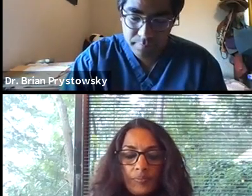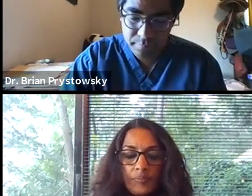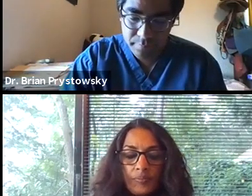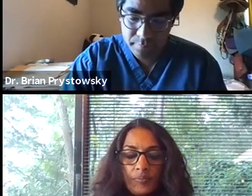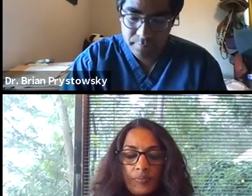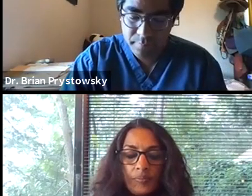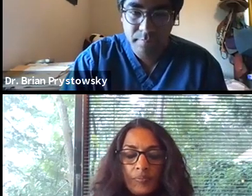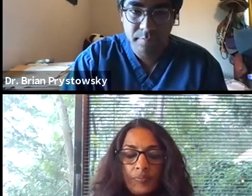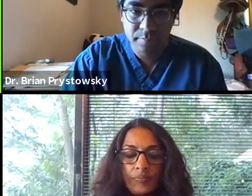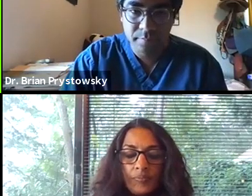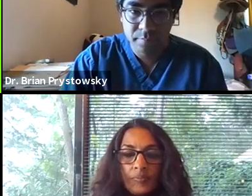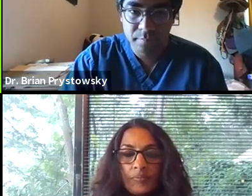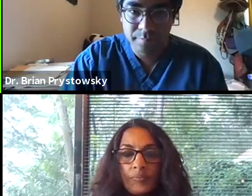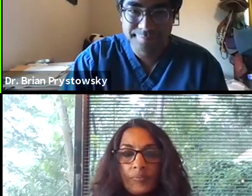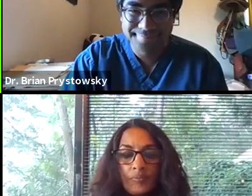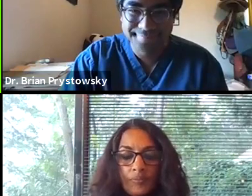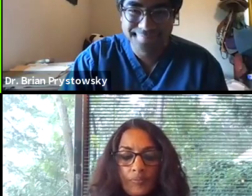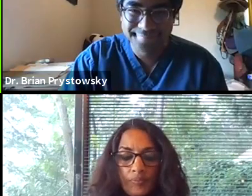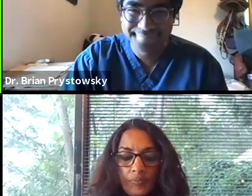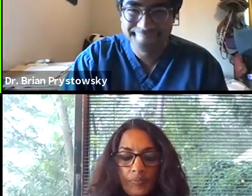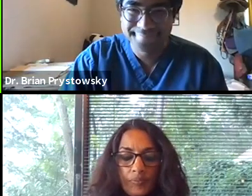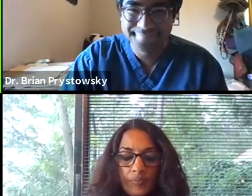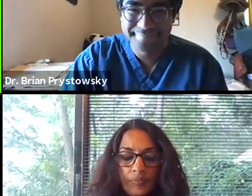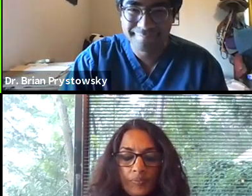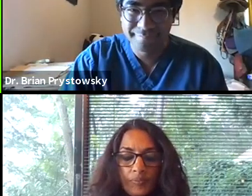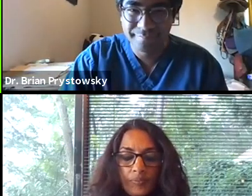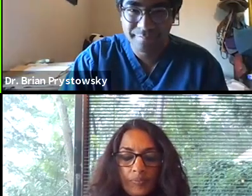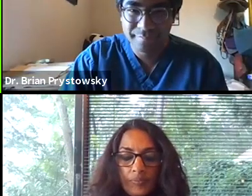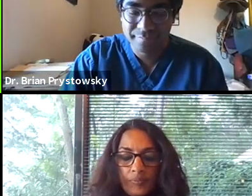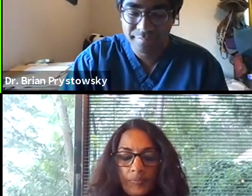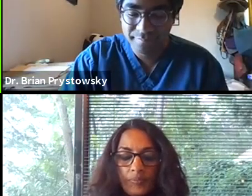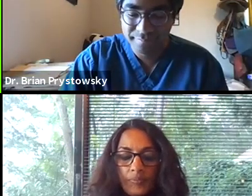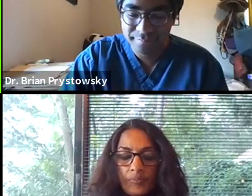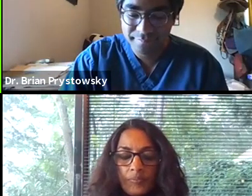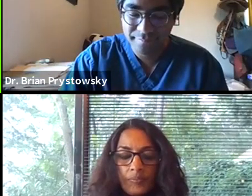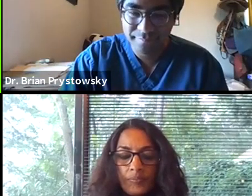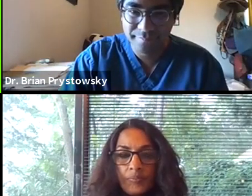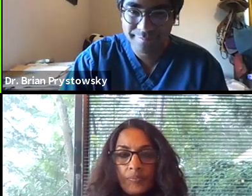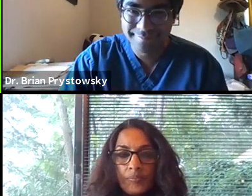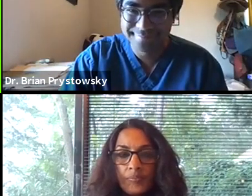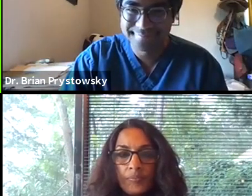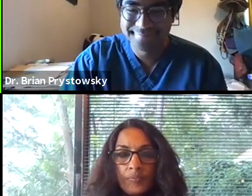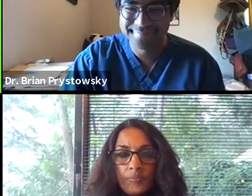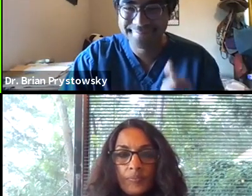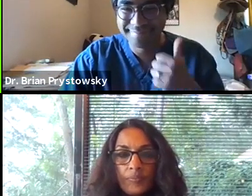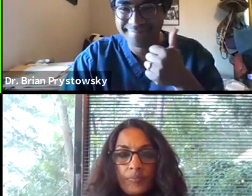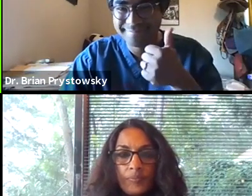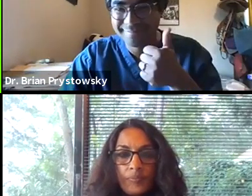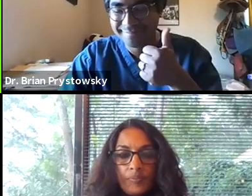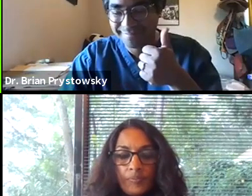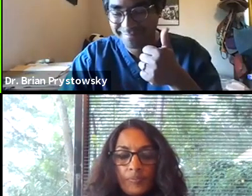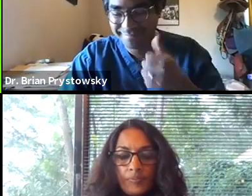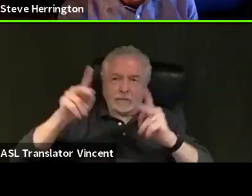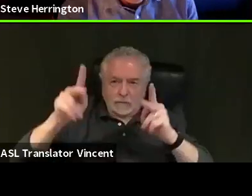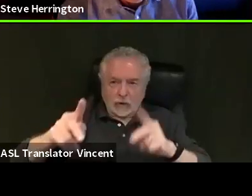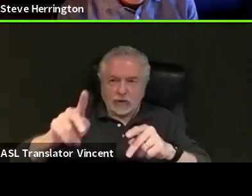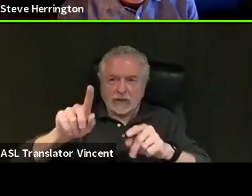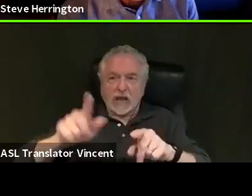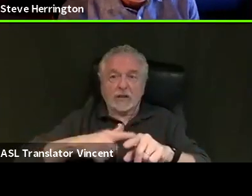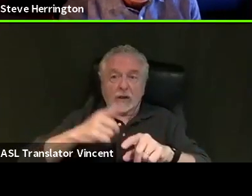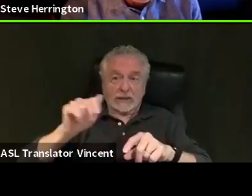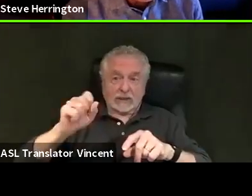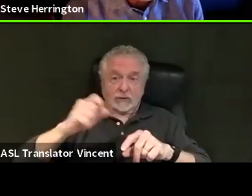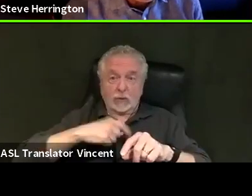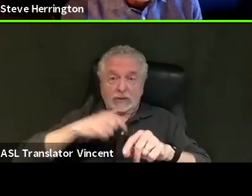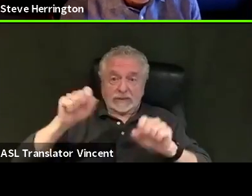that closely? No, what the situation is this: schools will be open in the fall and they will be in person as long